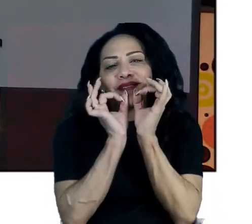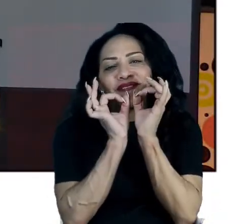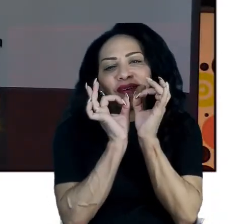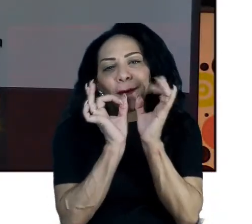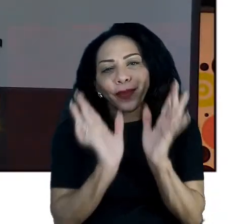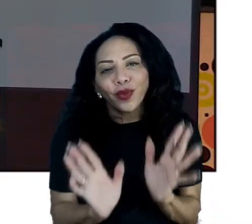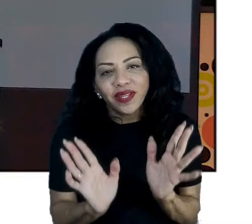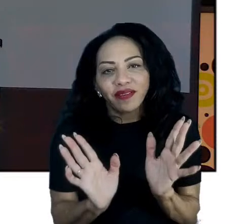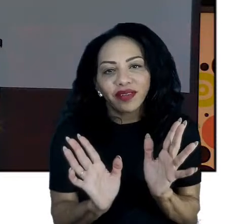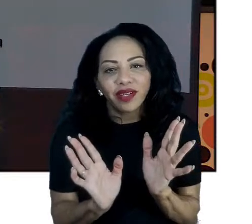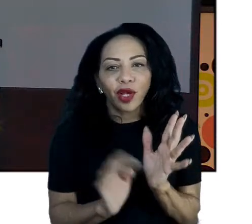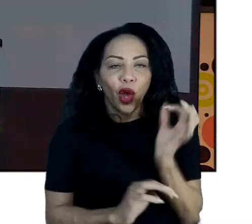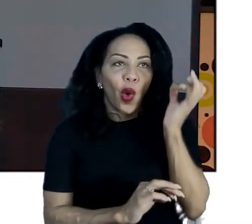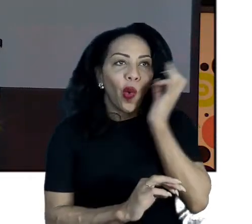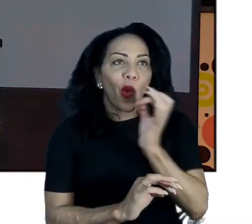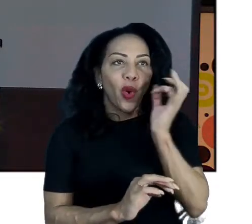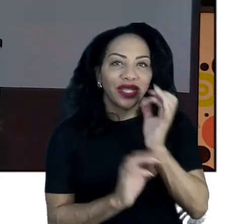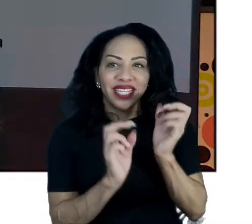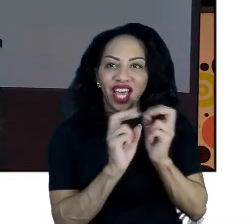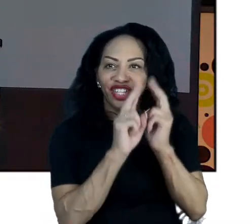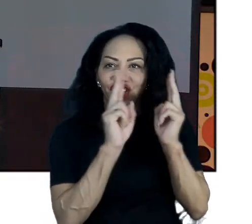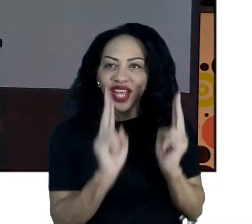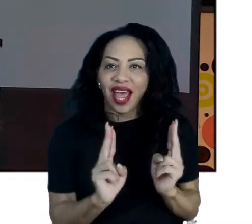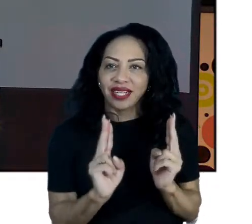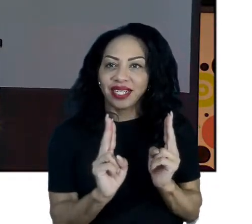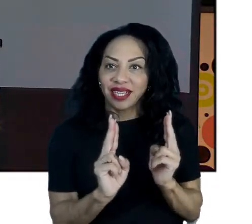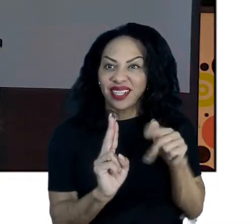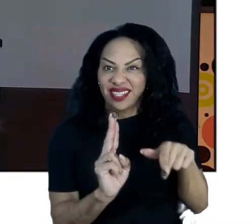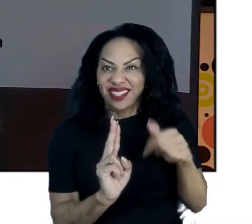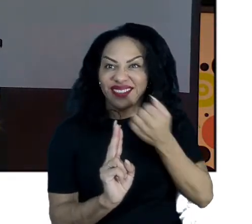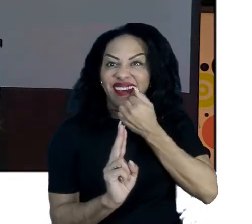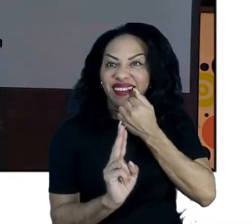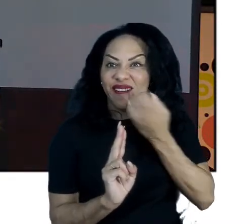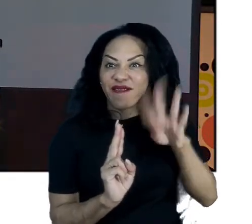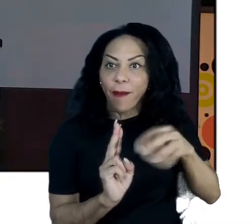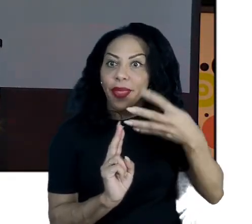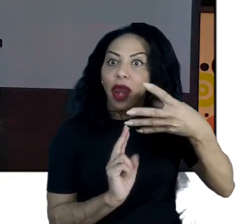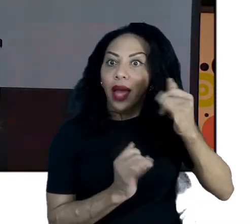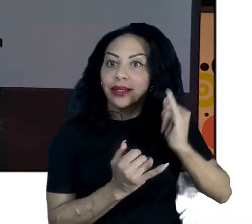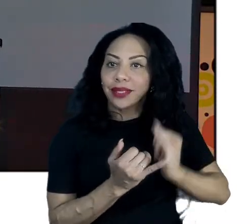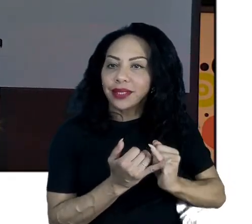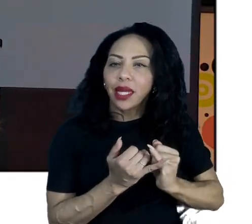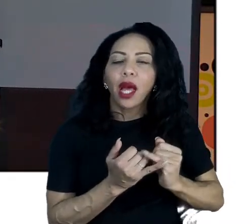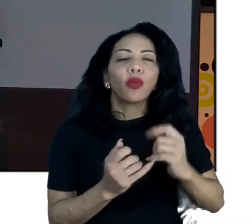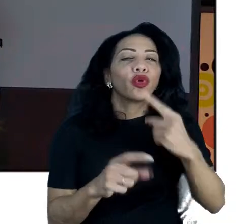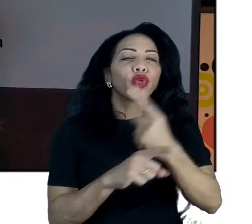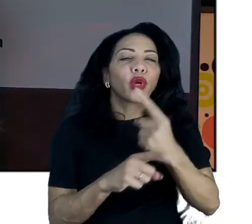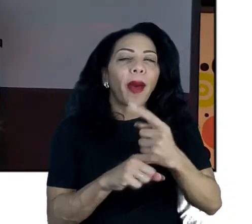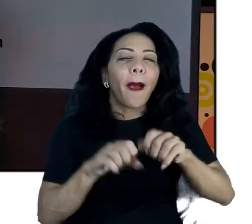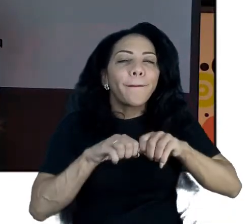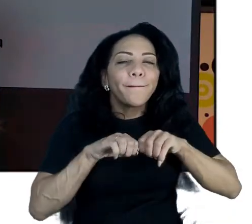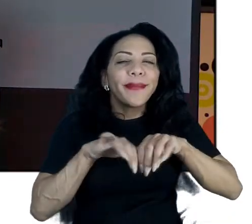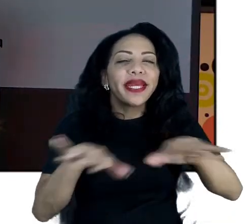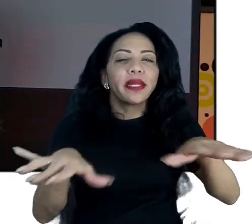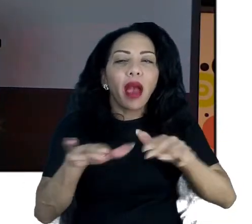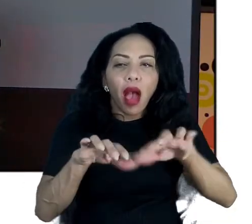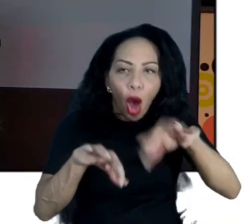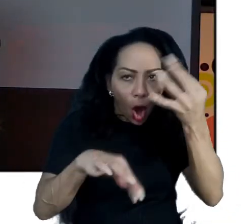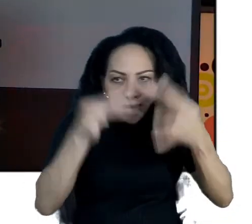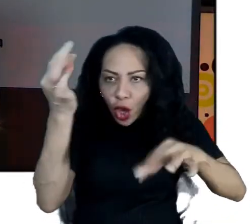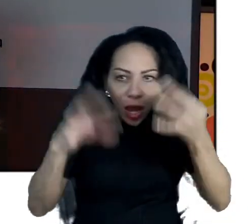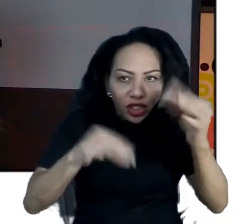It's Watersheds, and I believe it dates from about the 90s. So I'm going to talk about media archaeology in the archives,